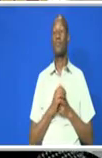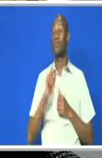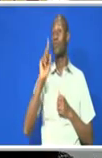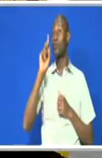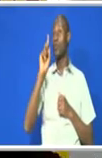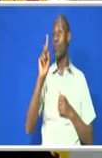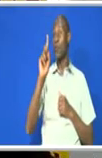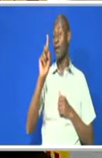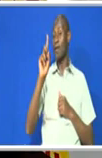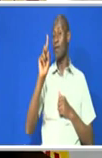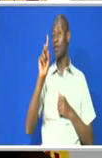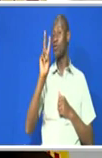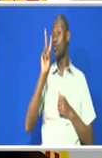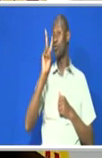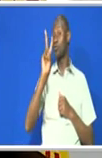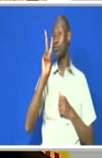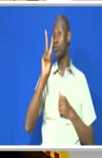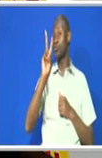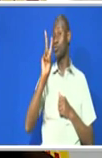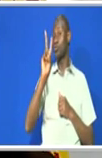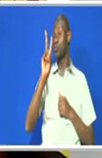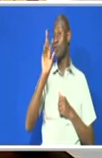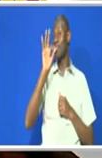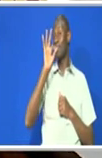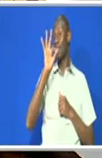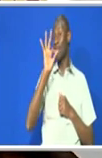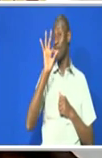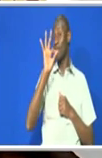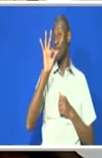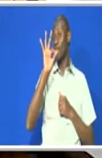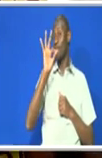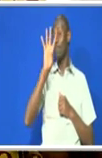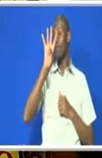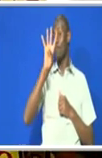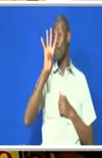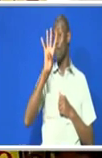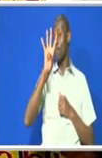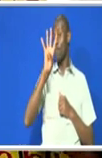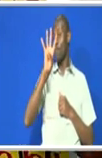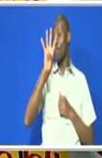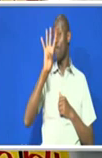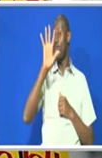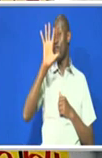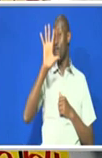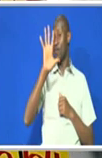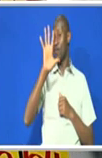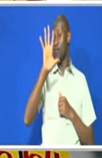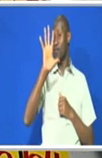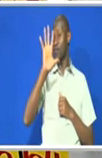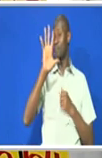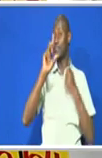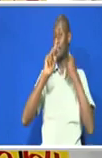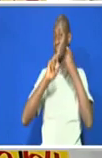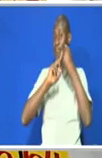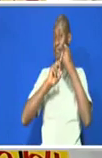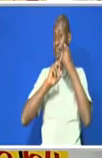1, 2, 3, 4, 5,